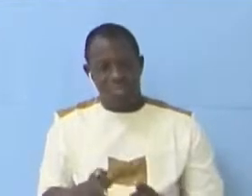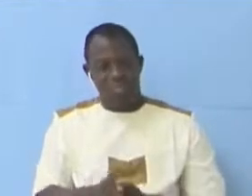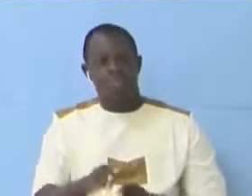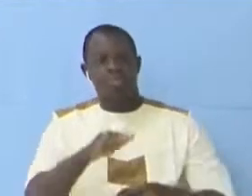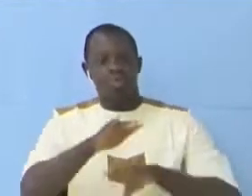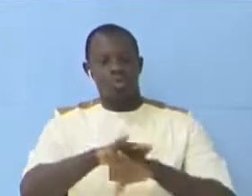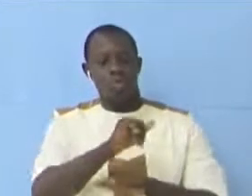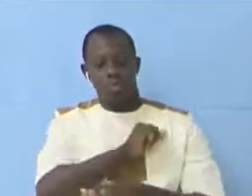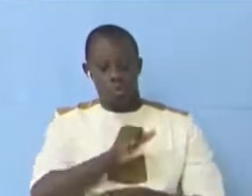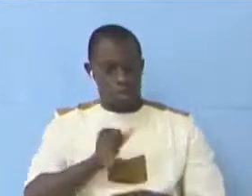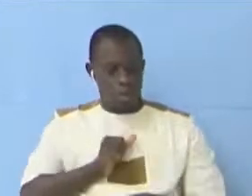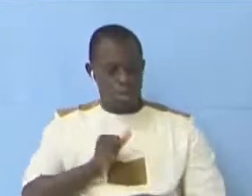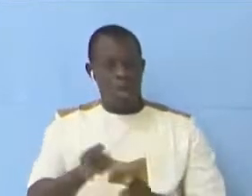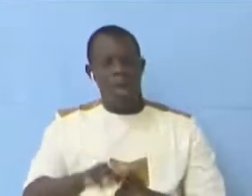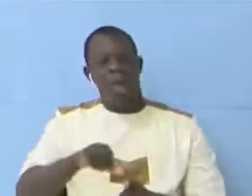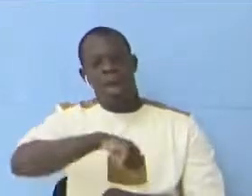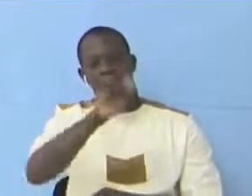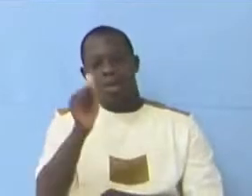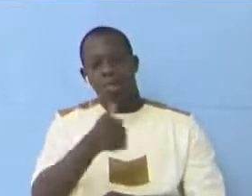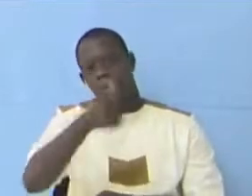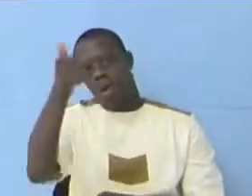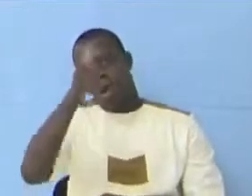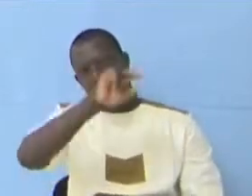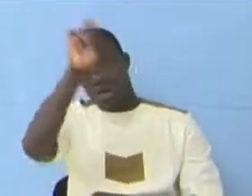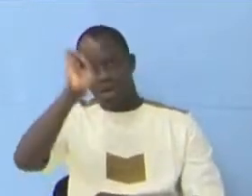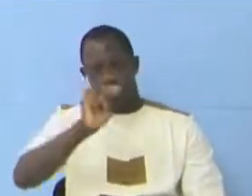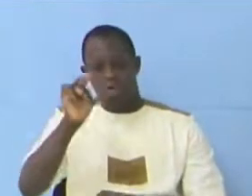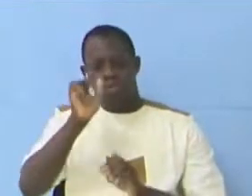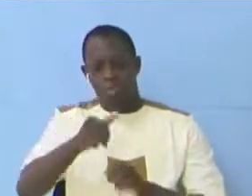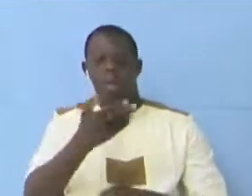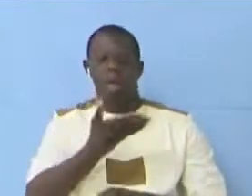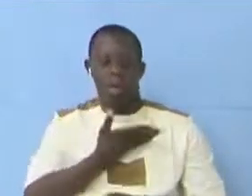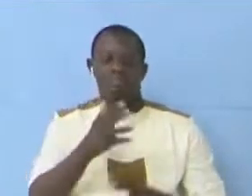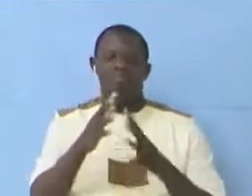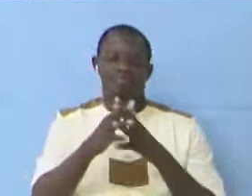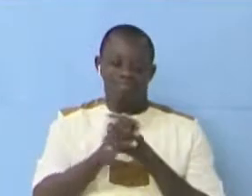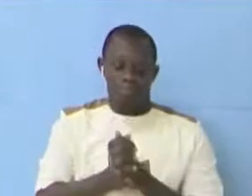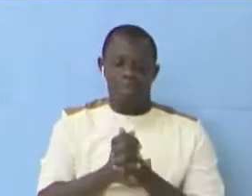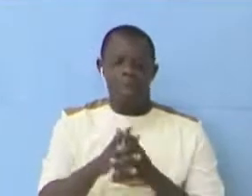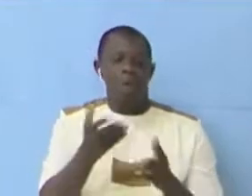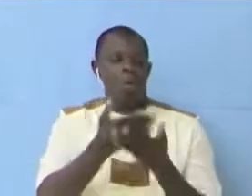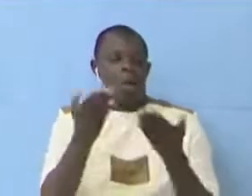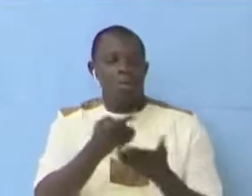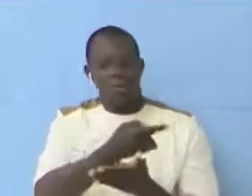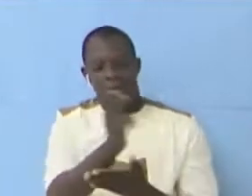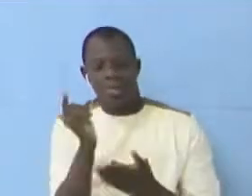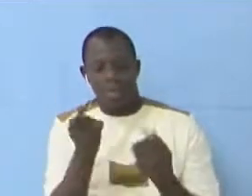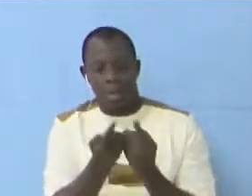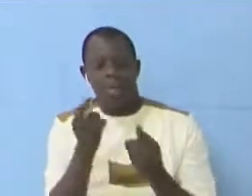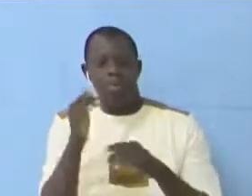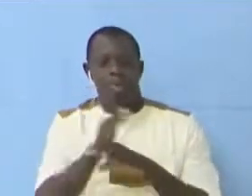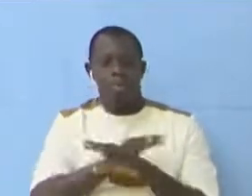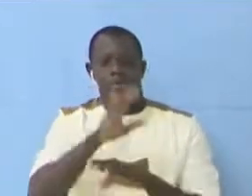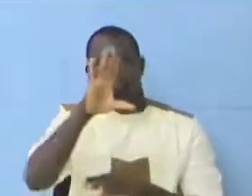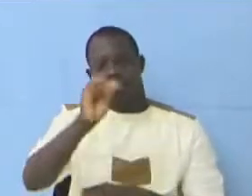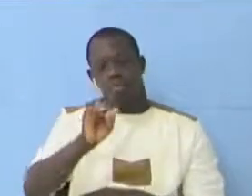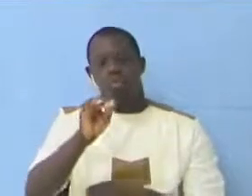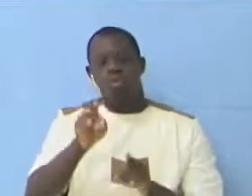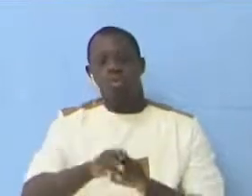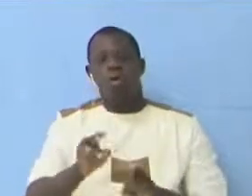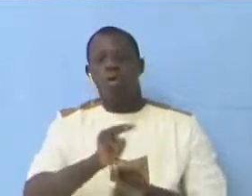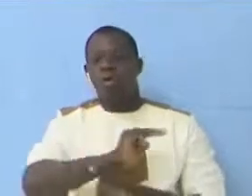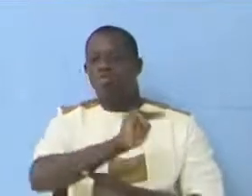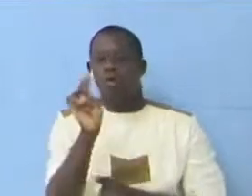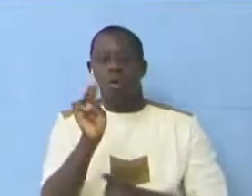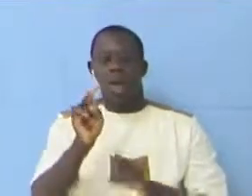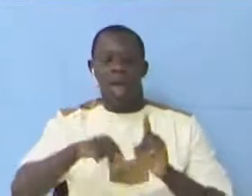among us and those nations. Because these were done not by